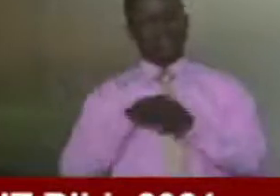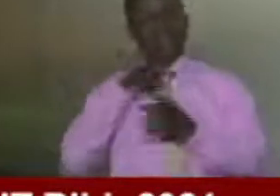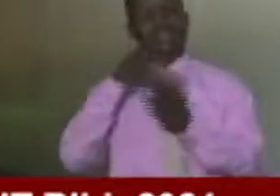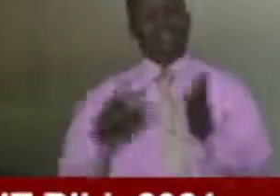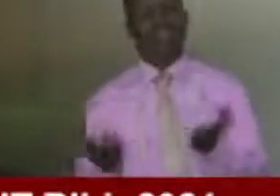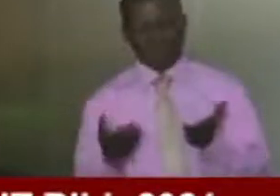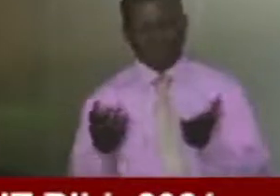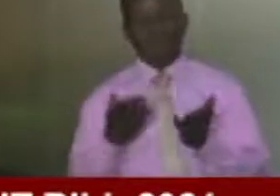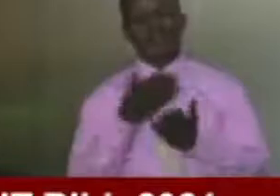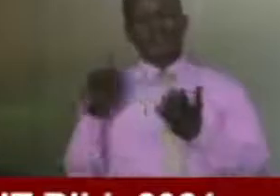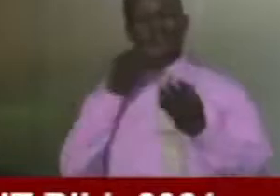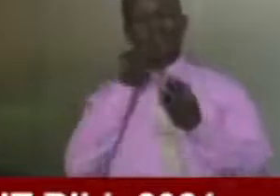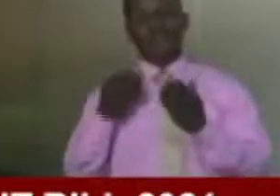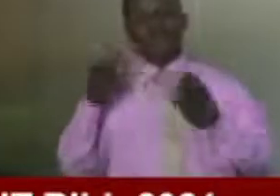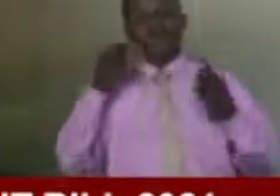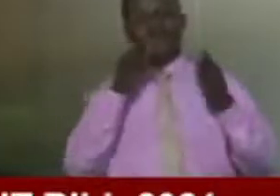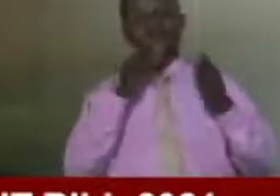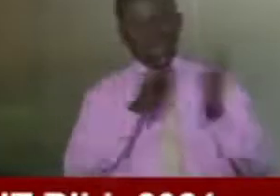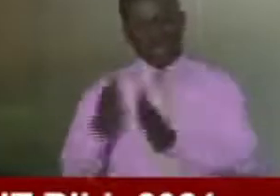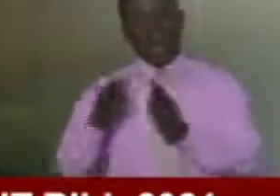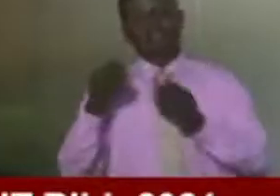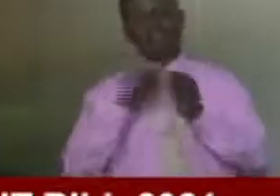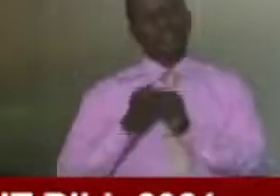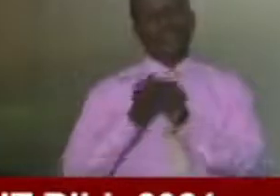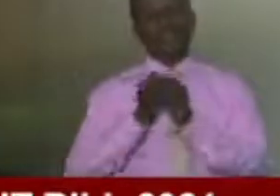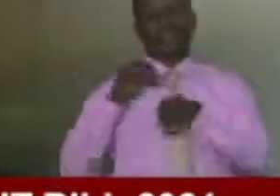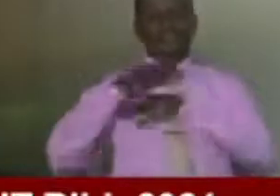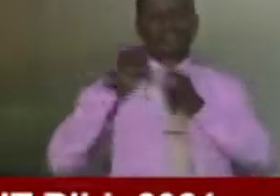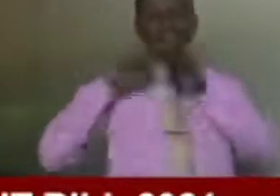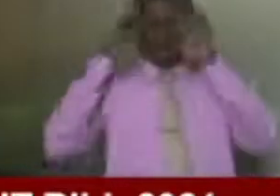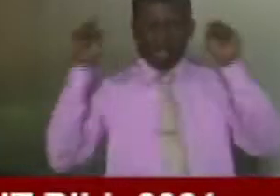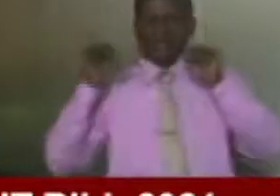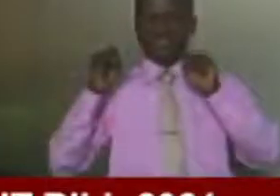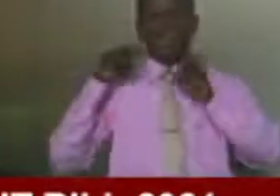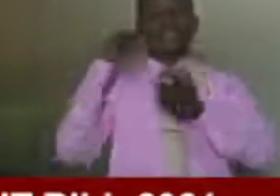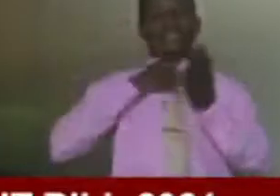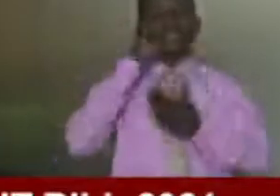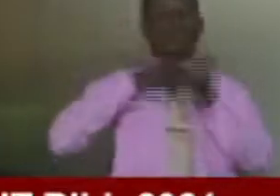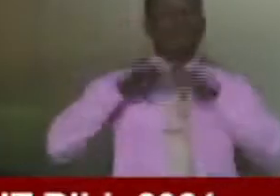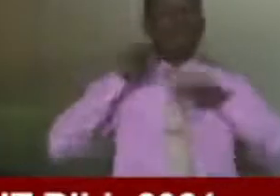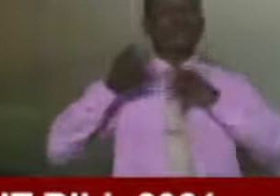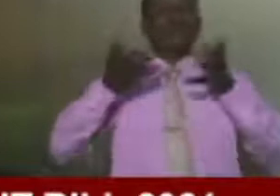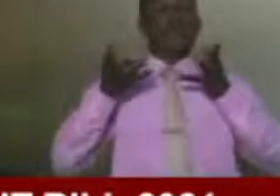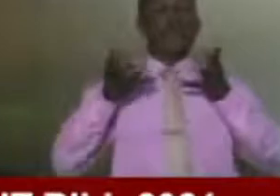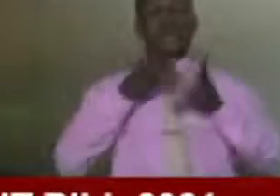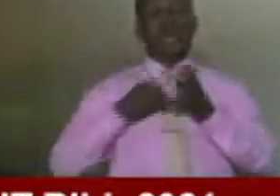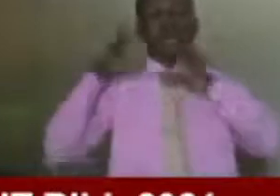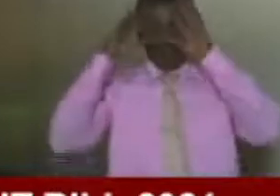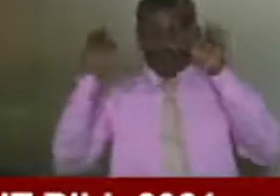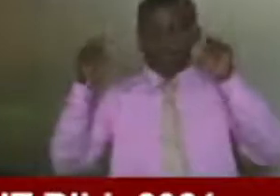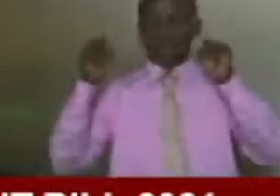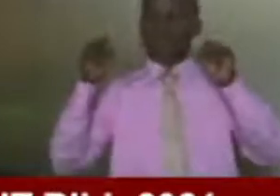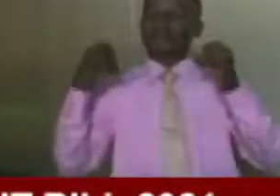it together at the National Assembly and sent it to Mr. President and say, this is what the people want. And Mr. President, now from what I